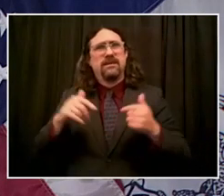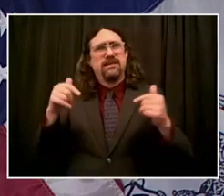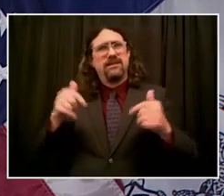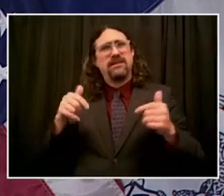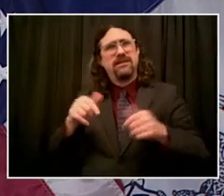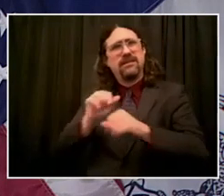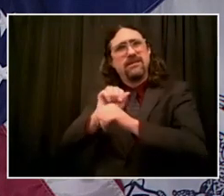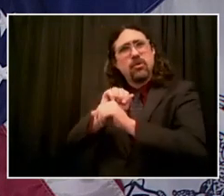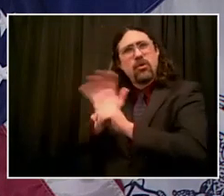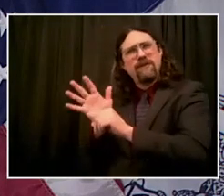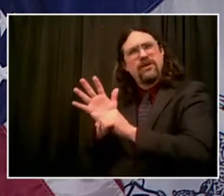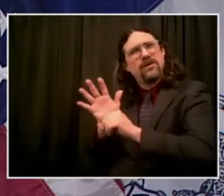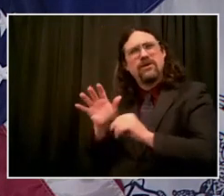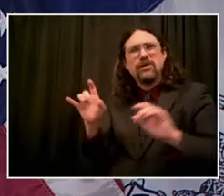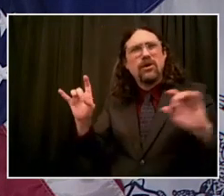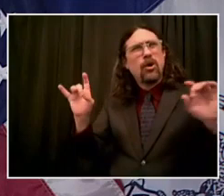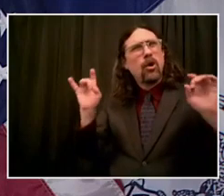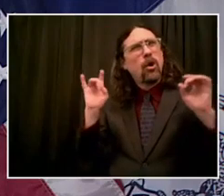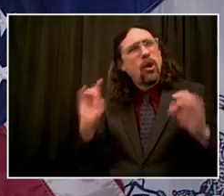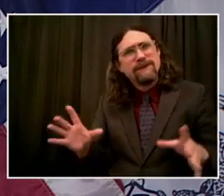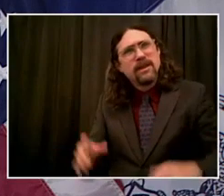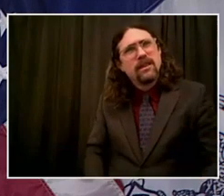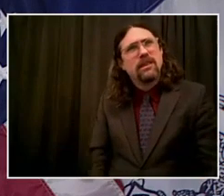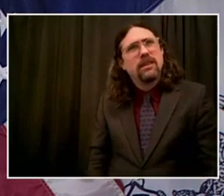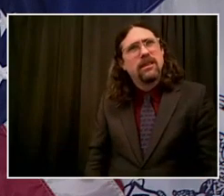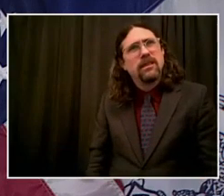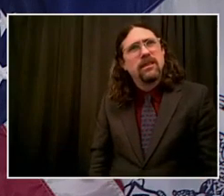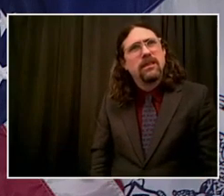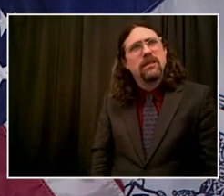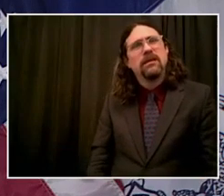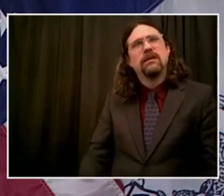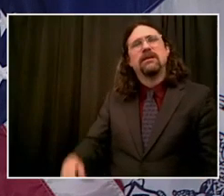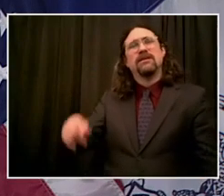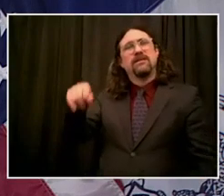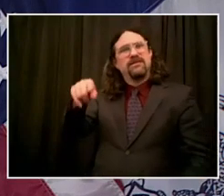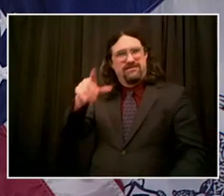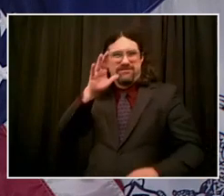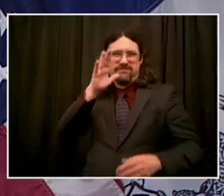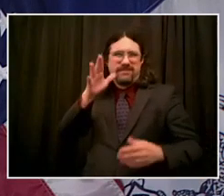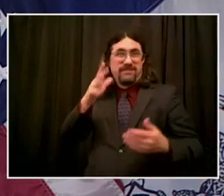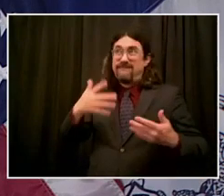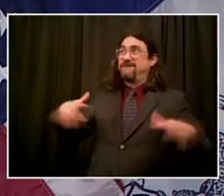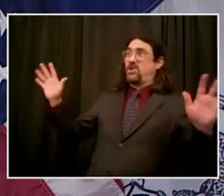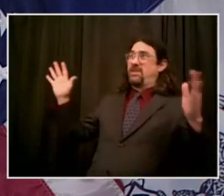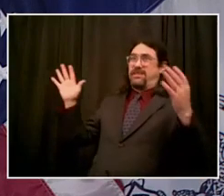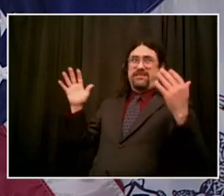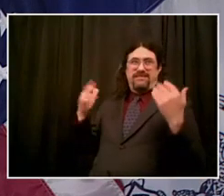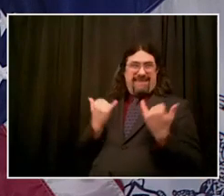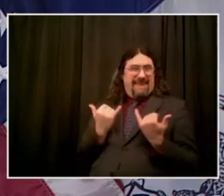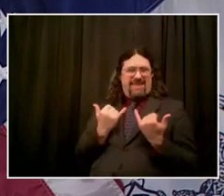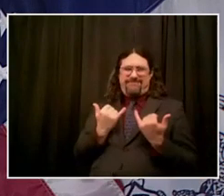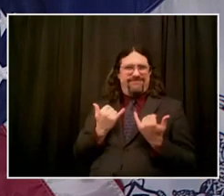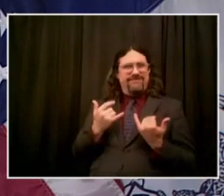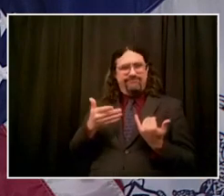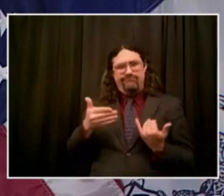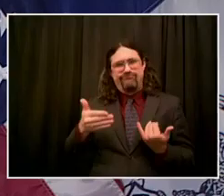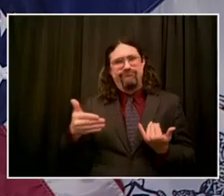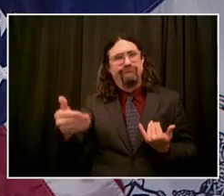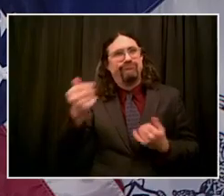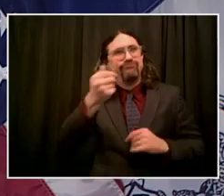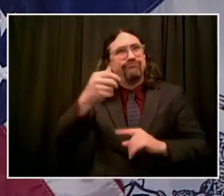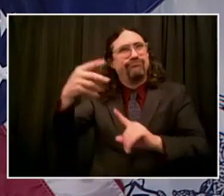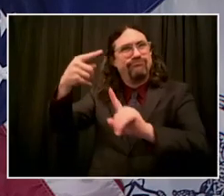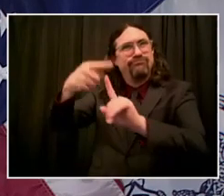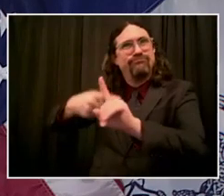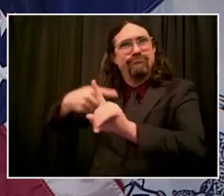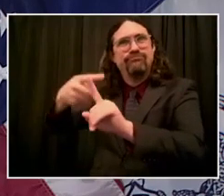In fact, it's going to be one of the biggest transformative moments in the history of New York City. And we must move